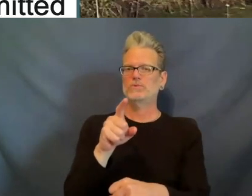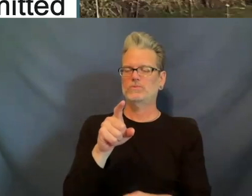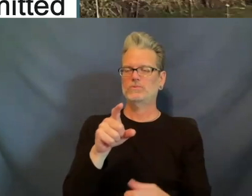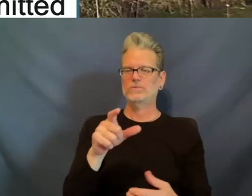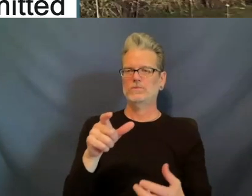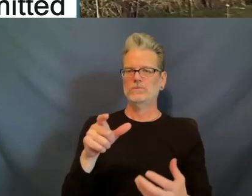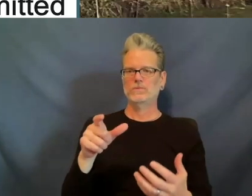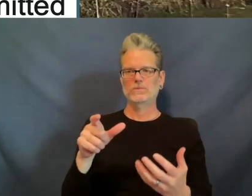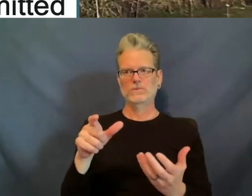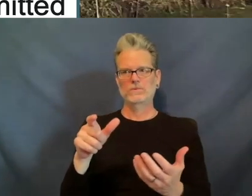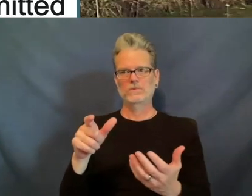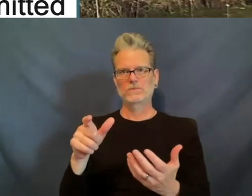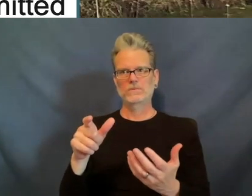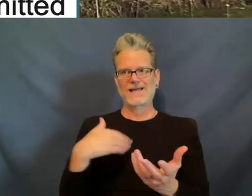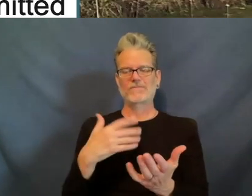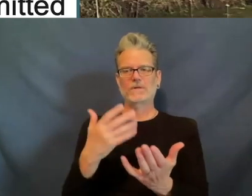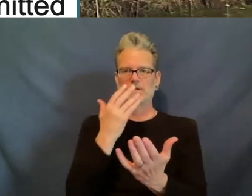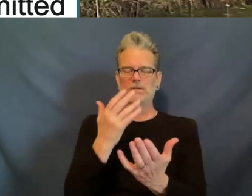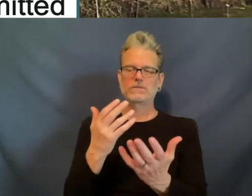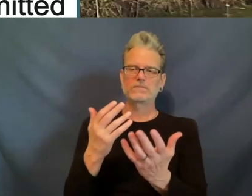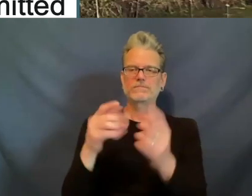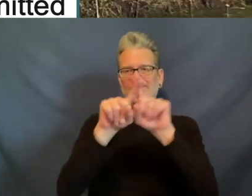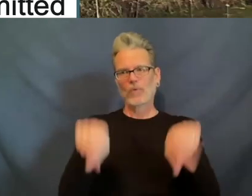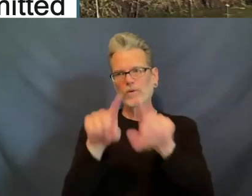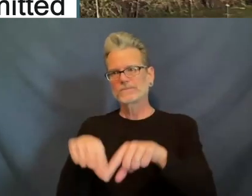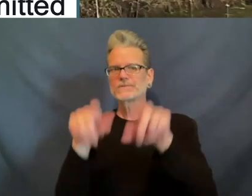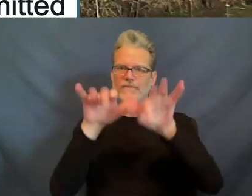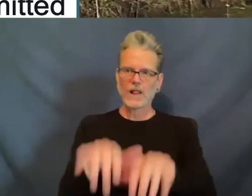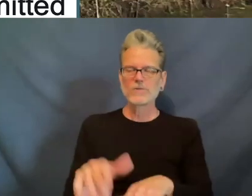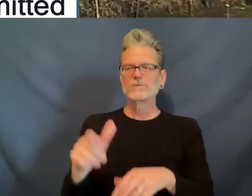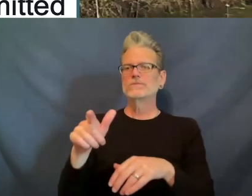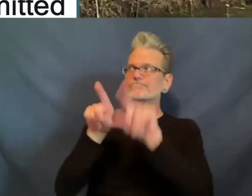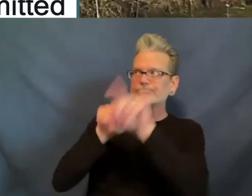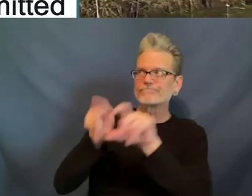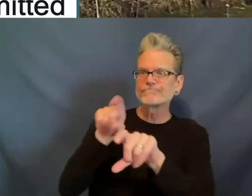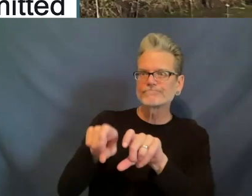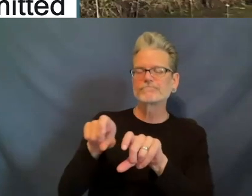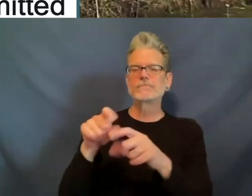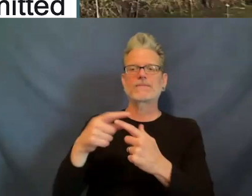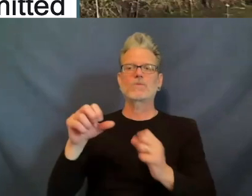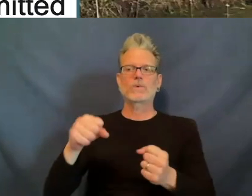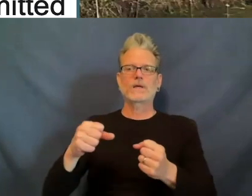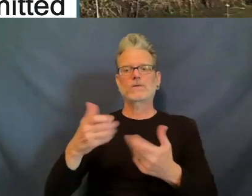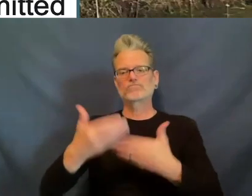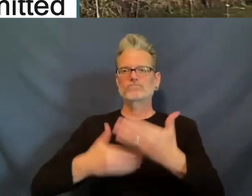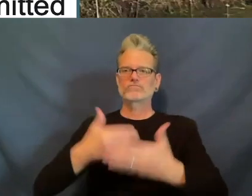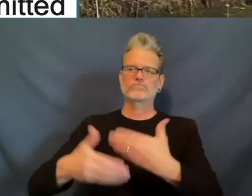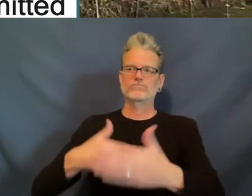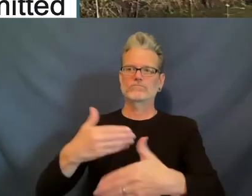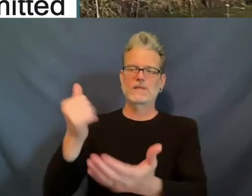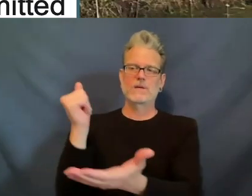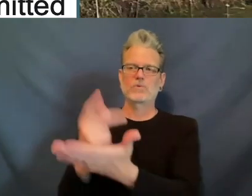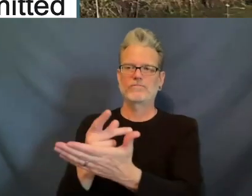it'll be a justification forum, ask a few questions, and then we'll work through that approval